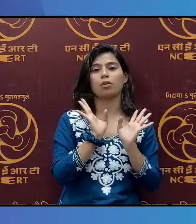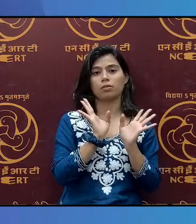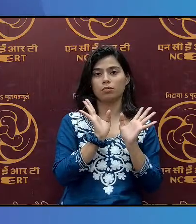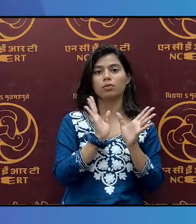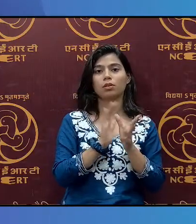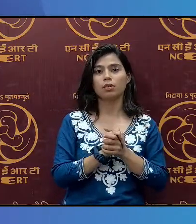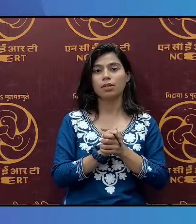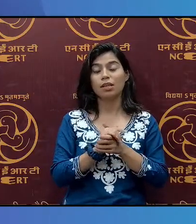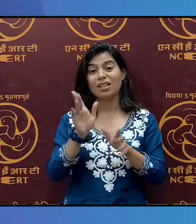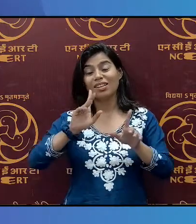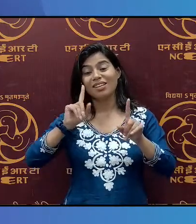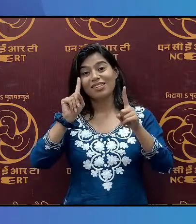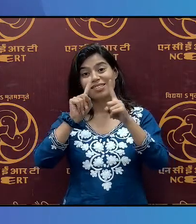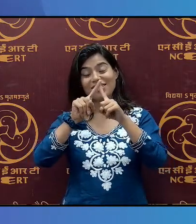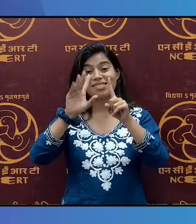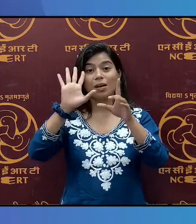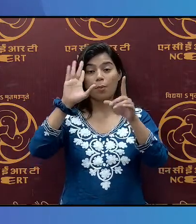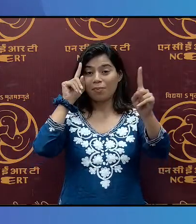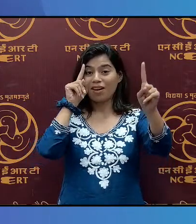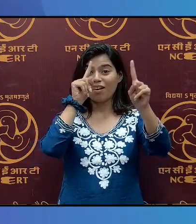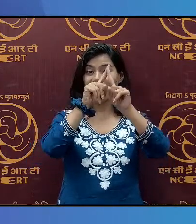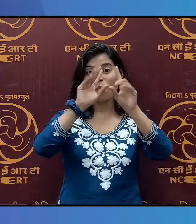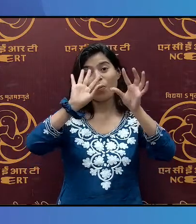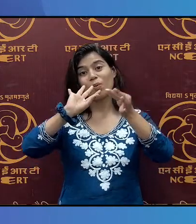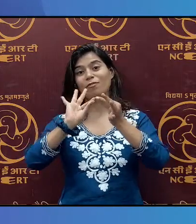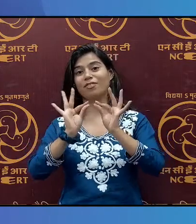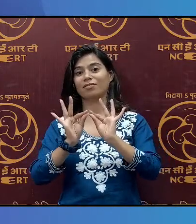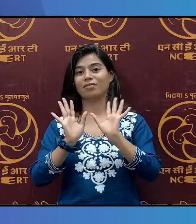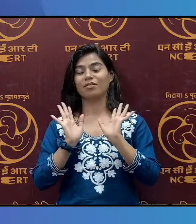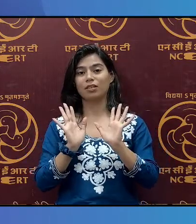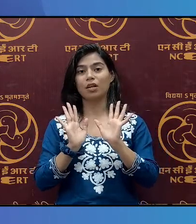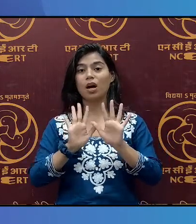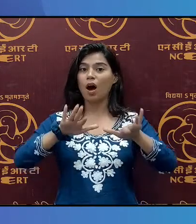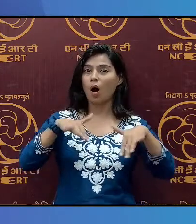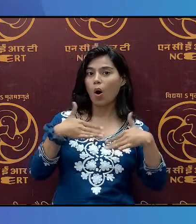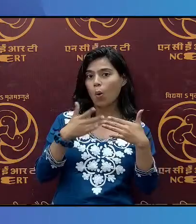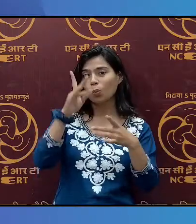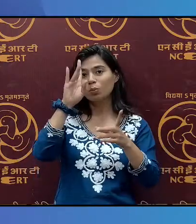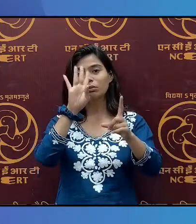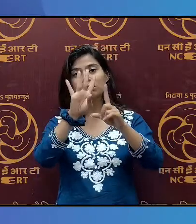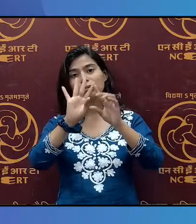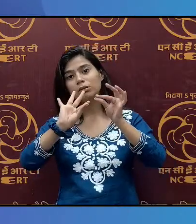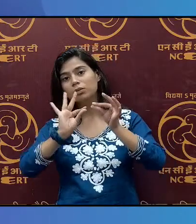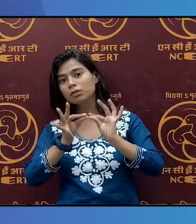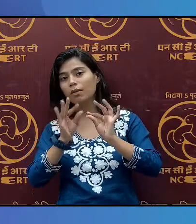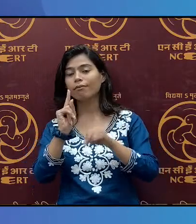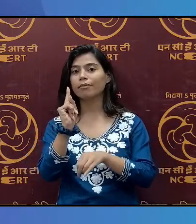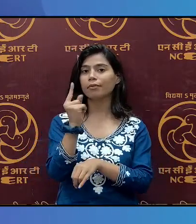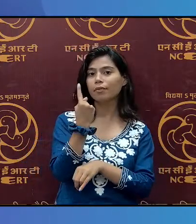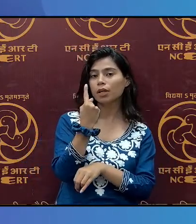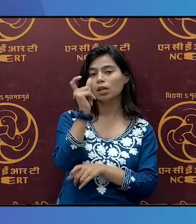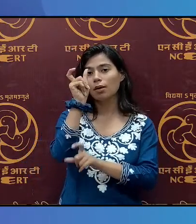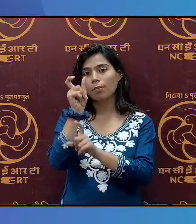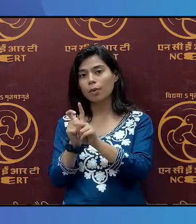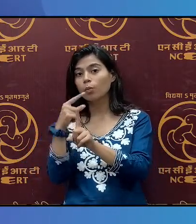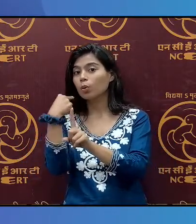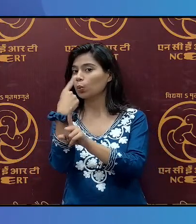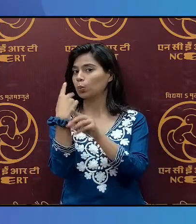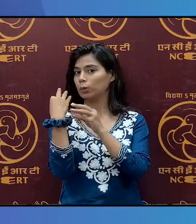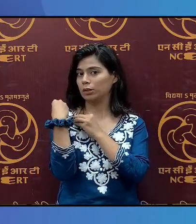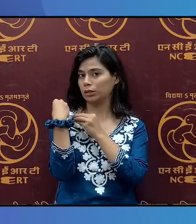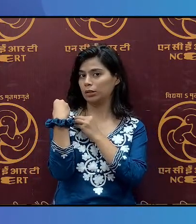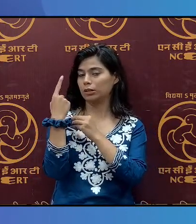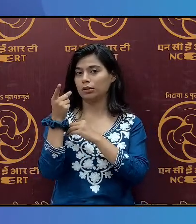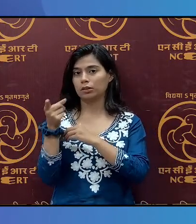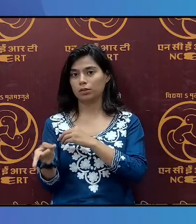the goals, and who are the people involved in setting the goals. And the first people who are responsible